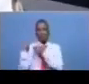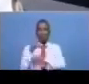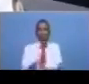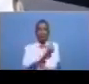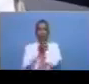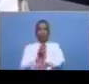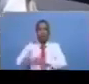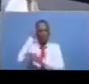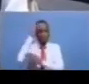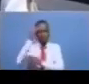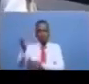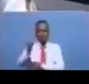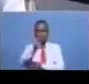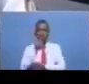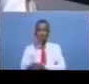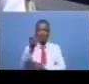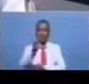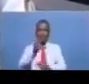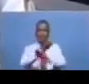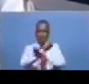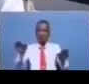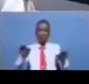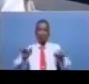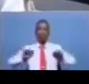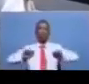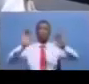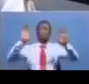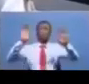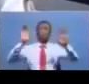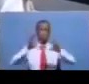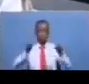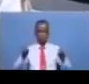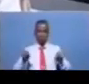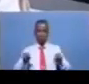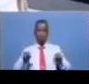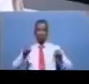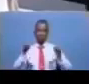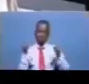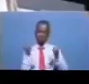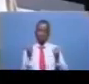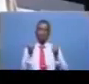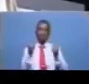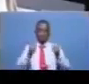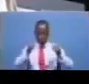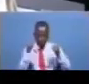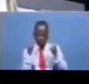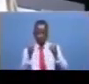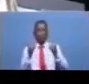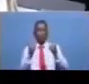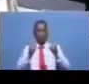Dramani Mahama to tell you that don't give up and don't give in. Chin up, square up your